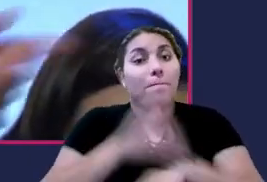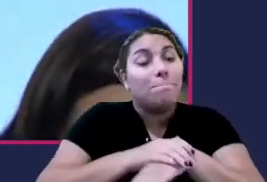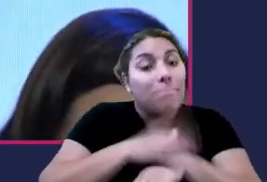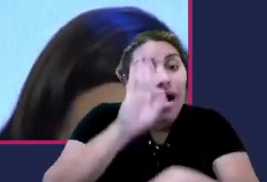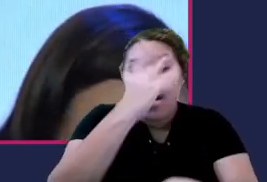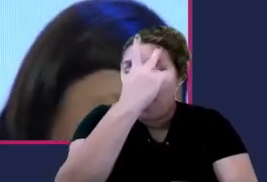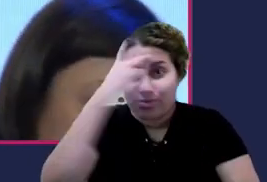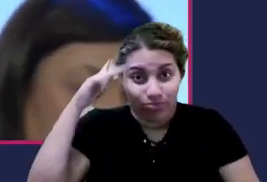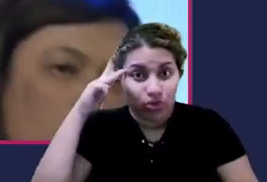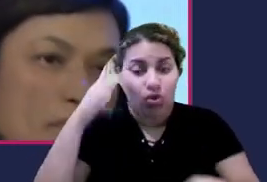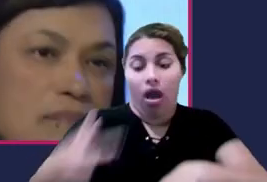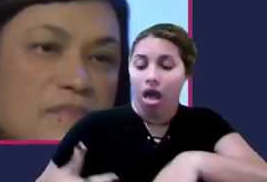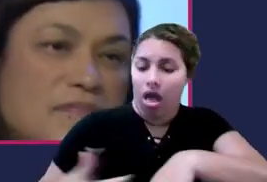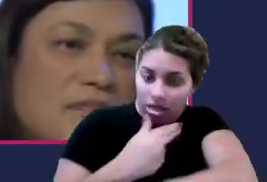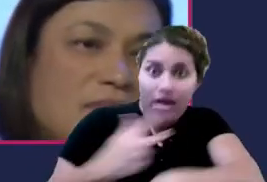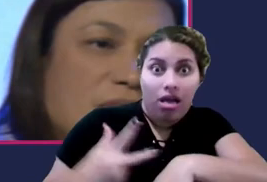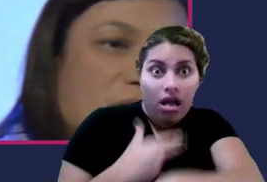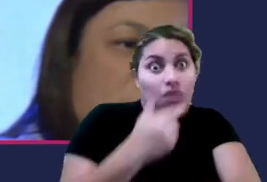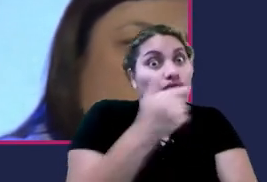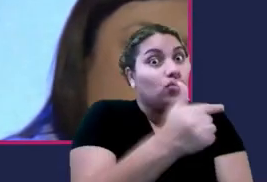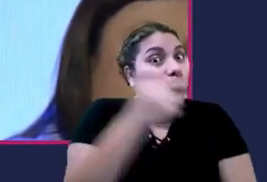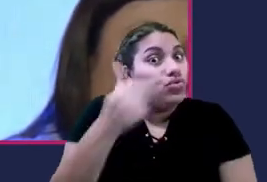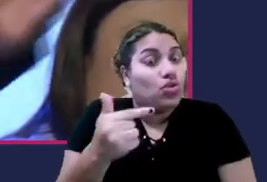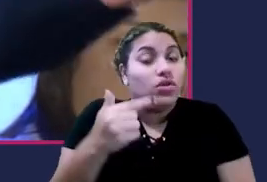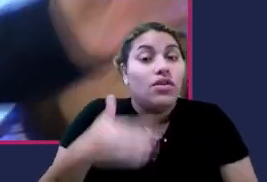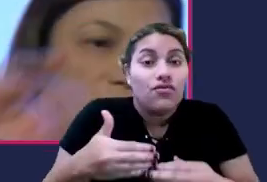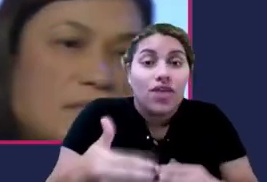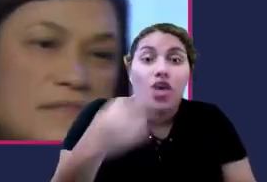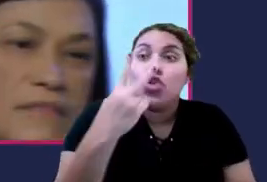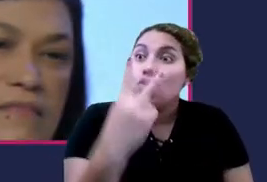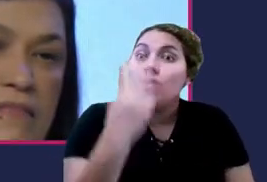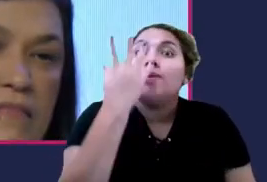in separating joint twins.